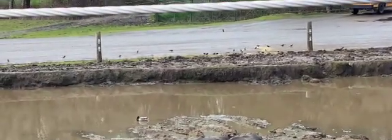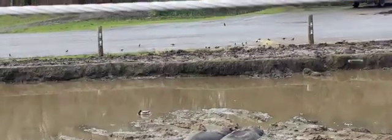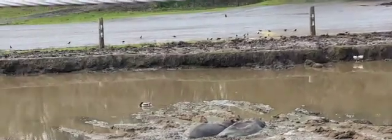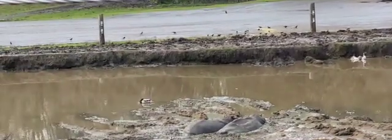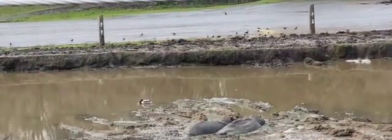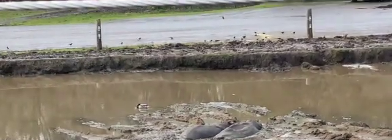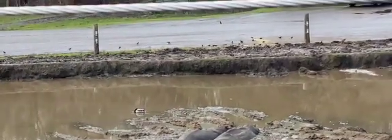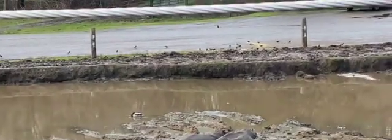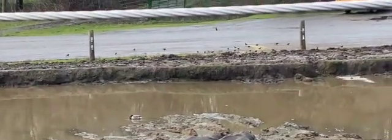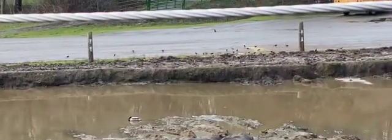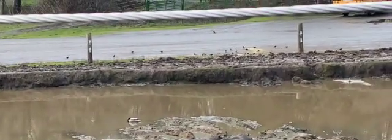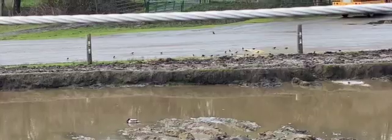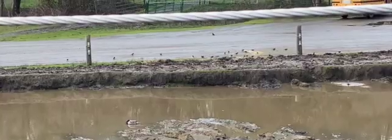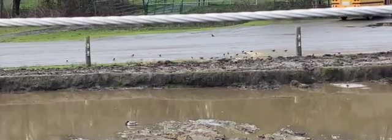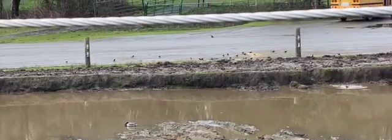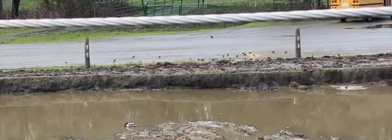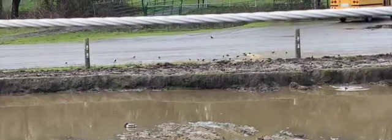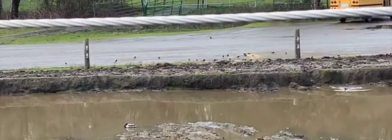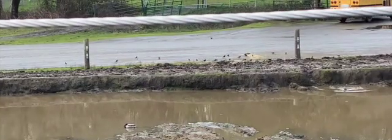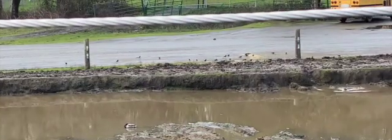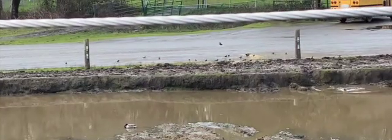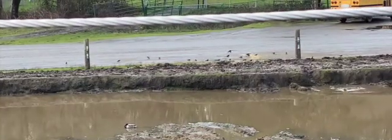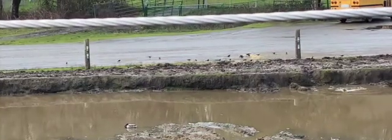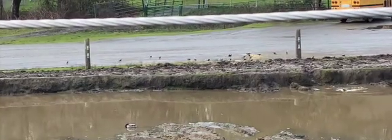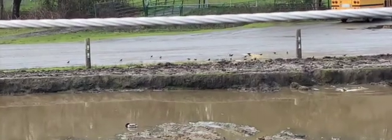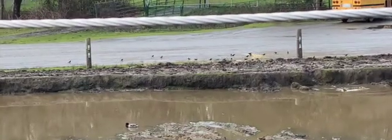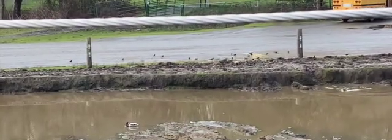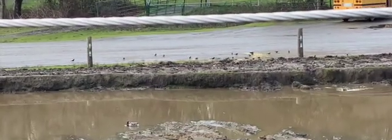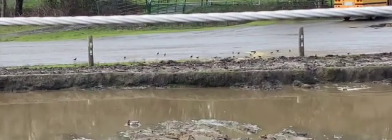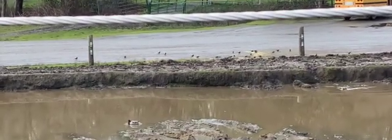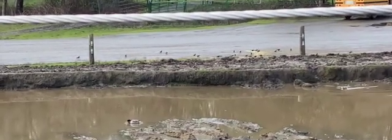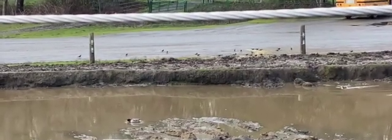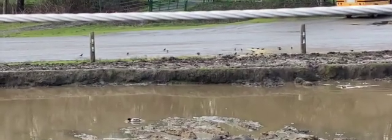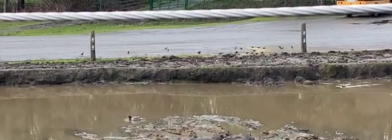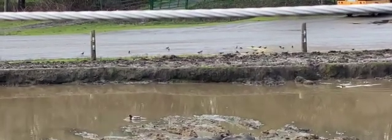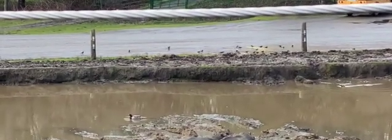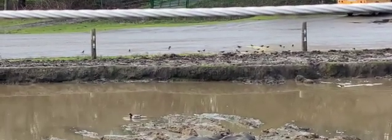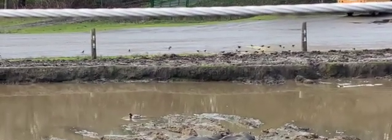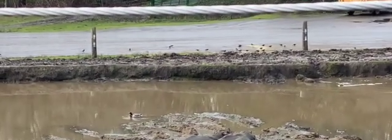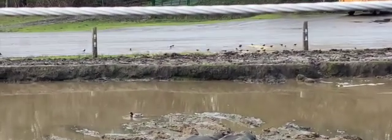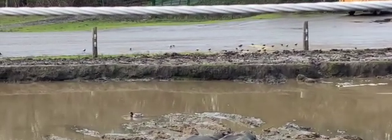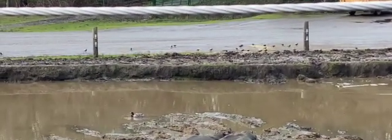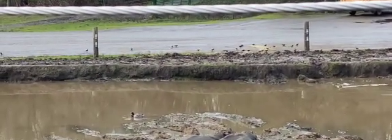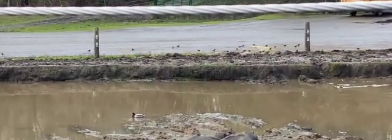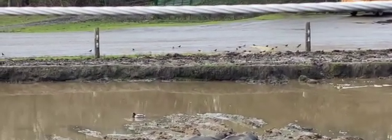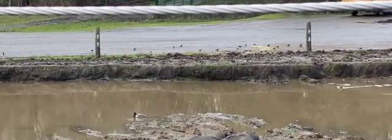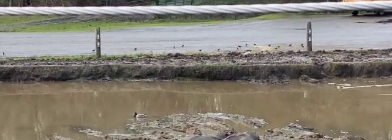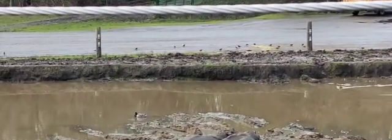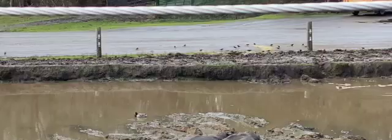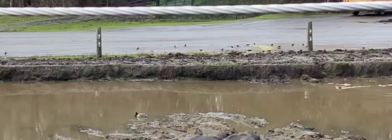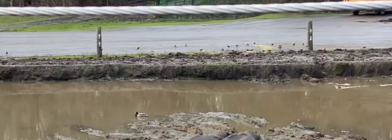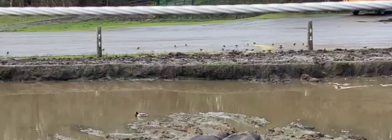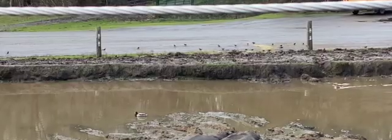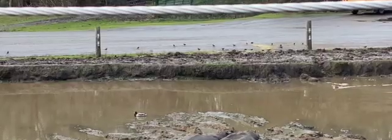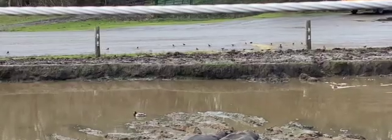Okay, so there's something fun in the mud. Can you spy it? What could